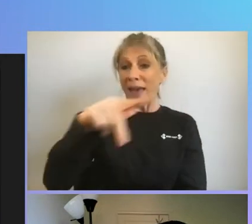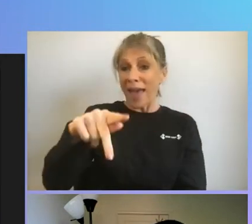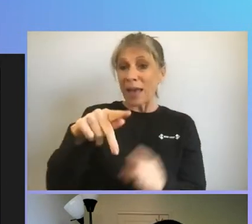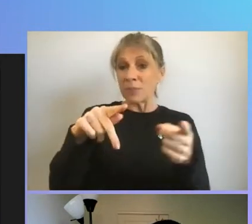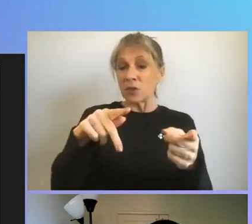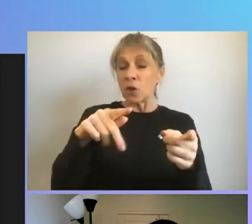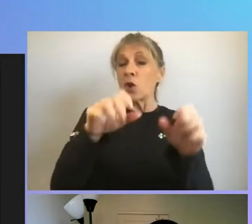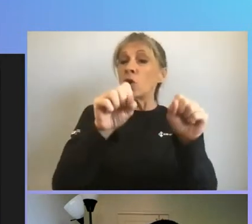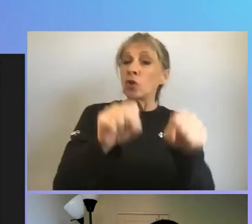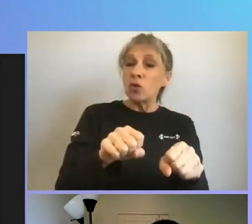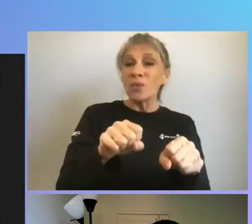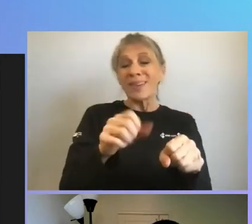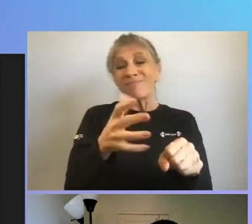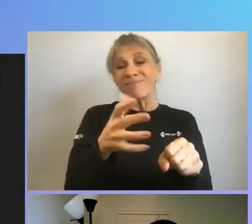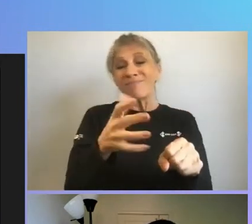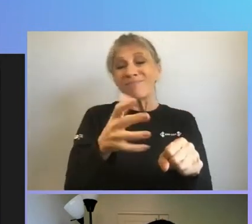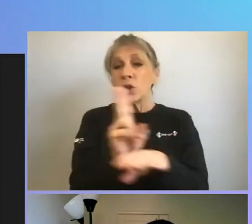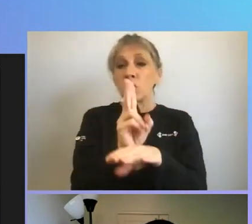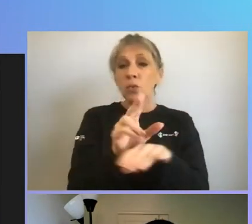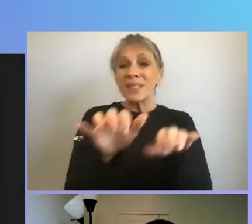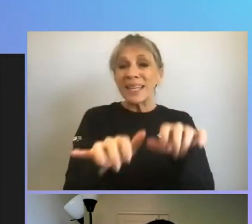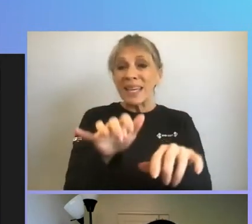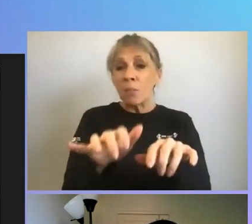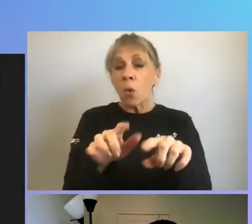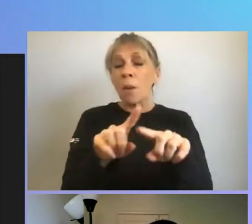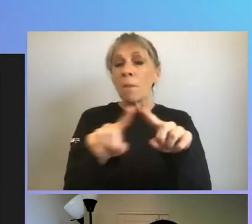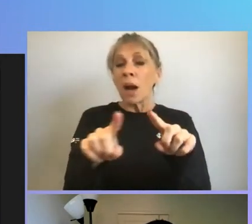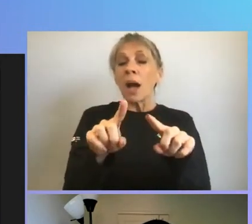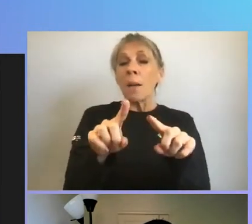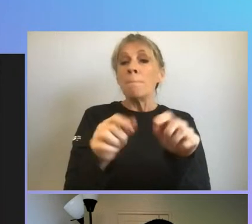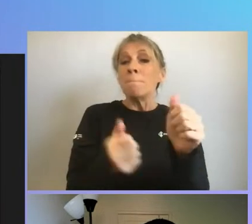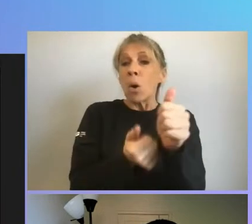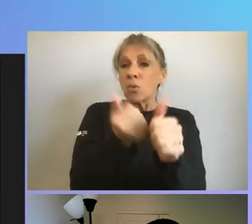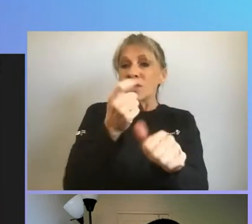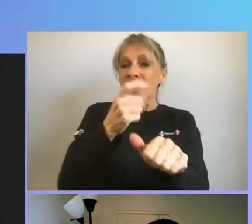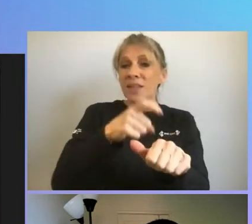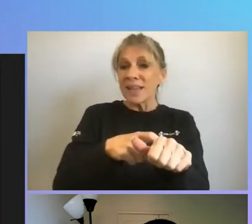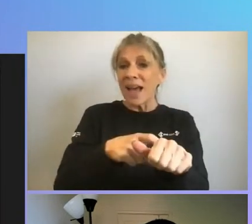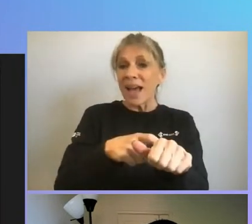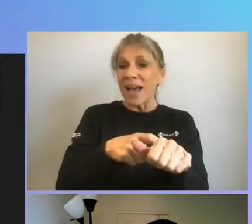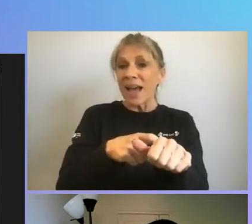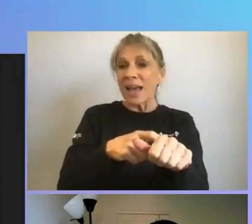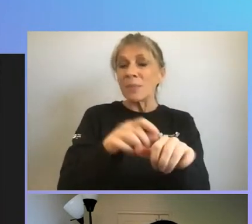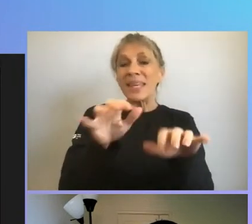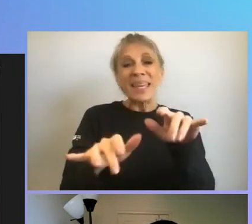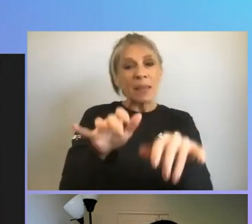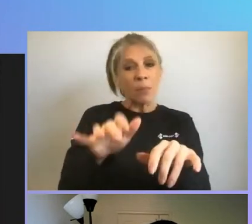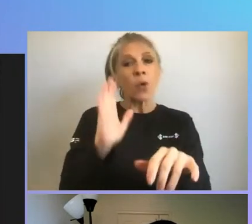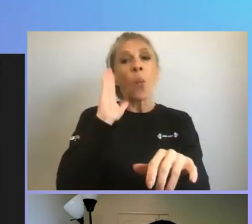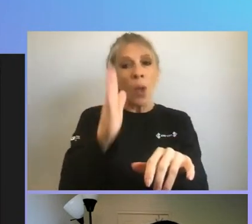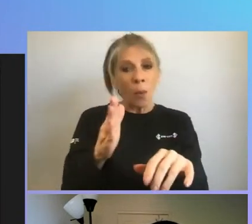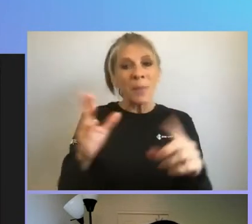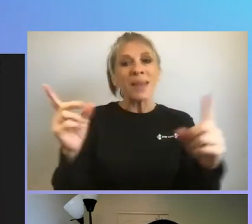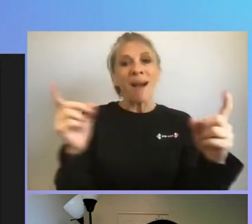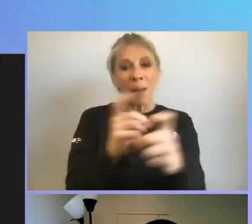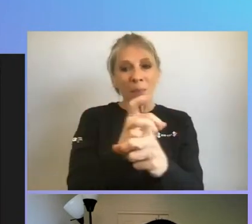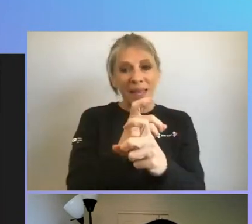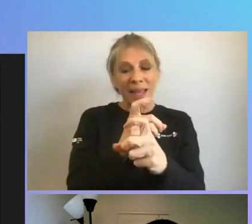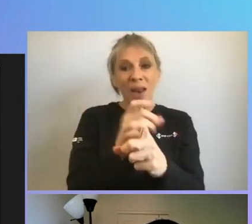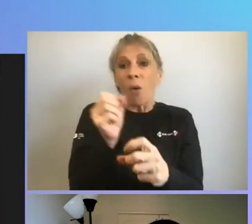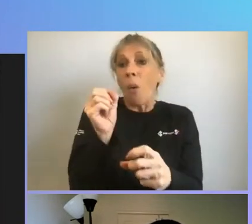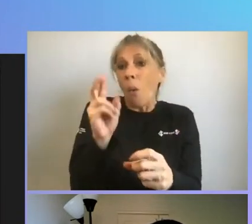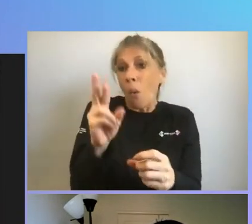can kind of use a keyboard, but for a lot of it, using a keyboard is going to be complicated or even